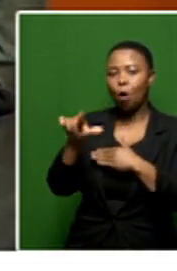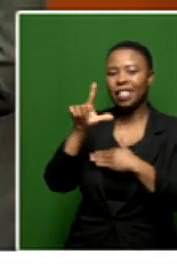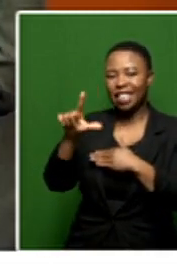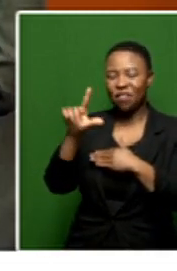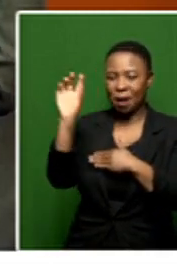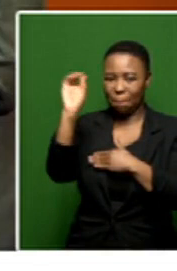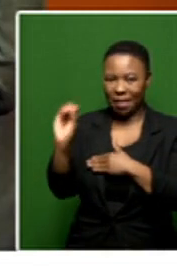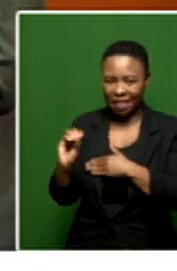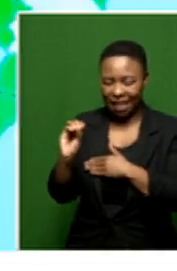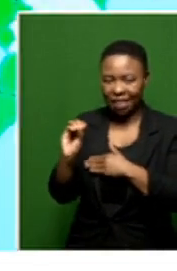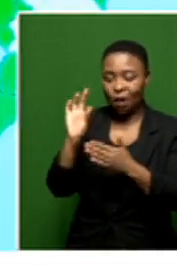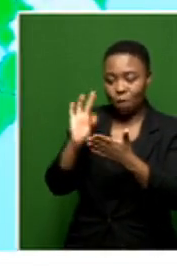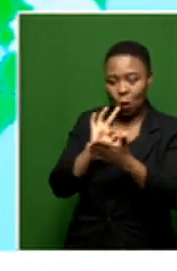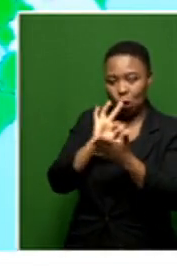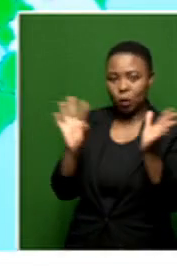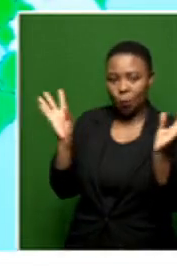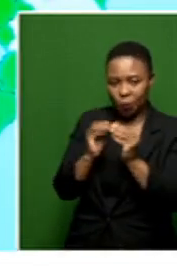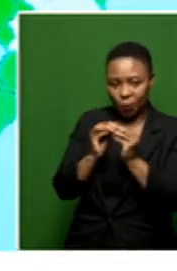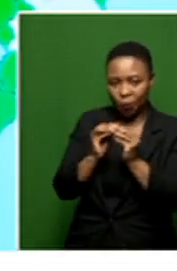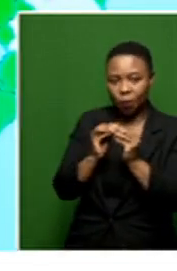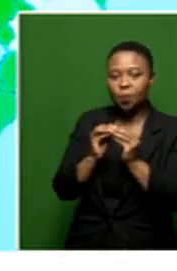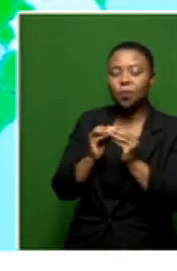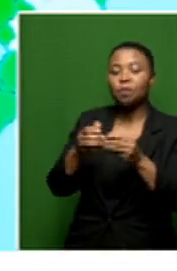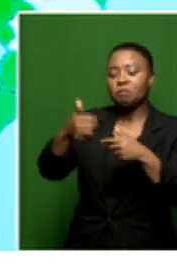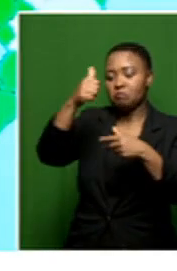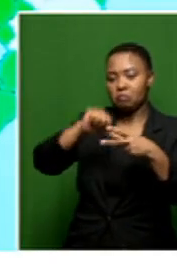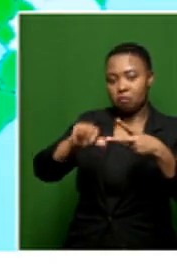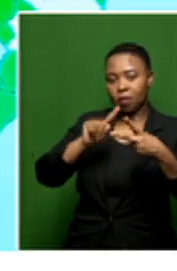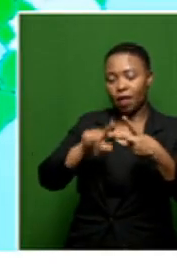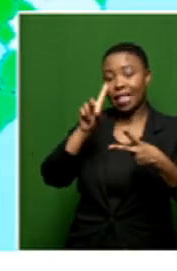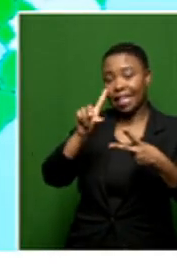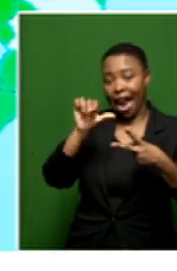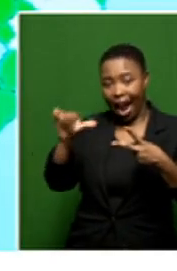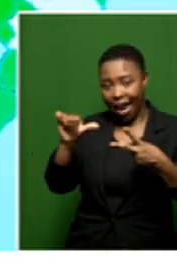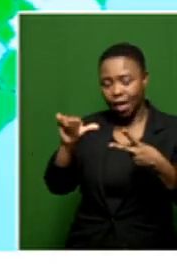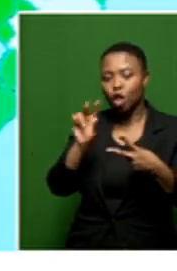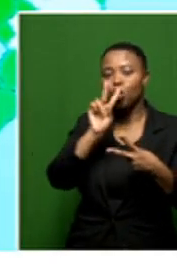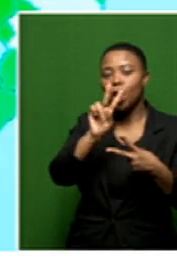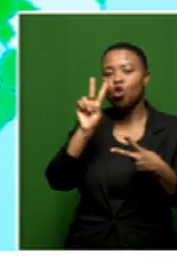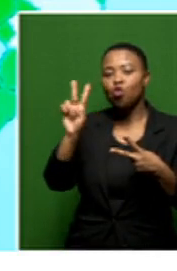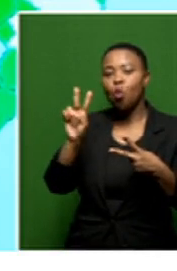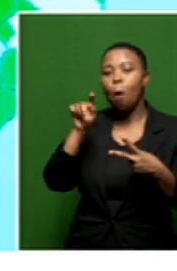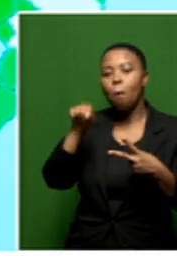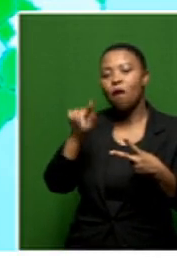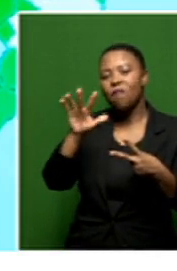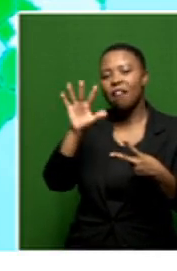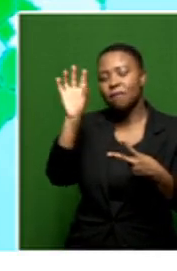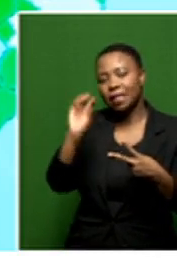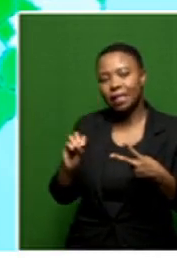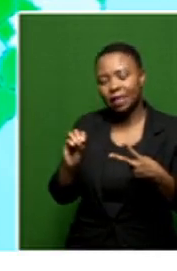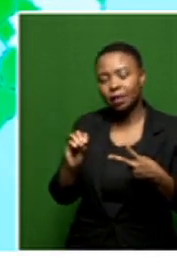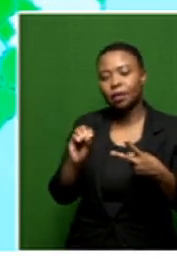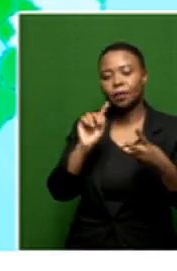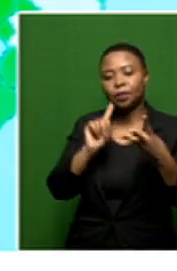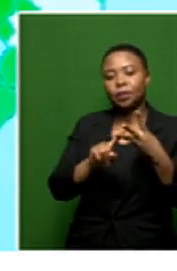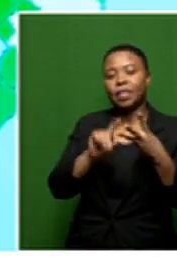46.7% of total votes headed to that party, followed then by the DA with 22.57% and the EFF